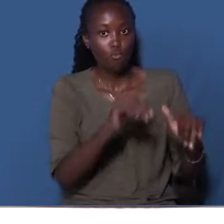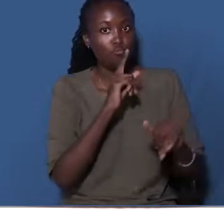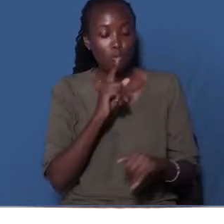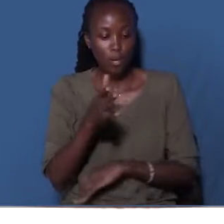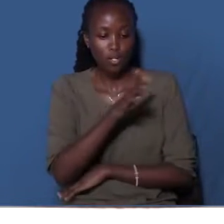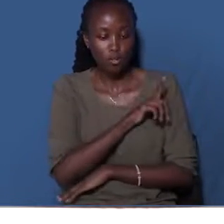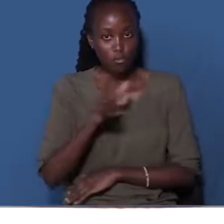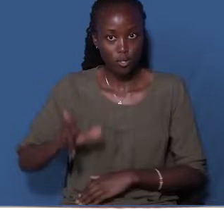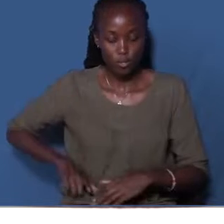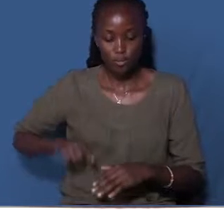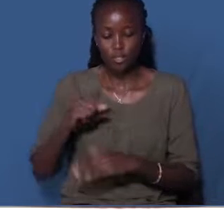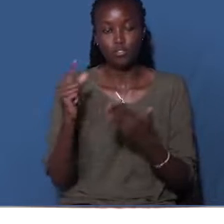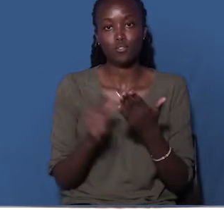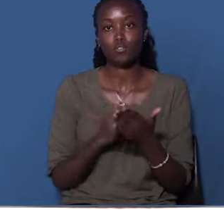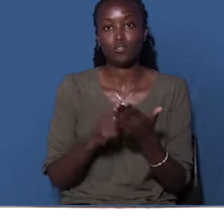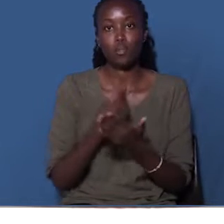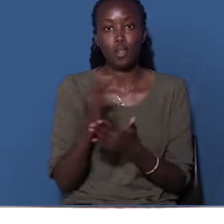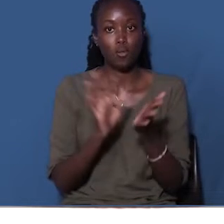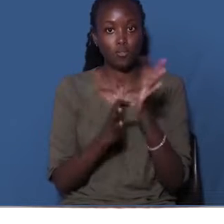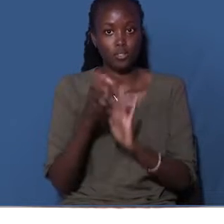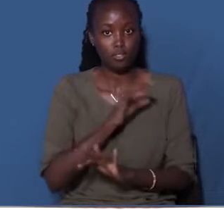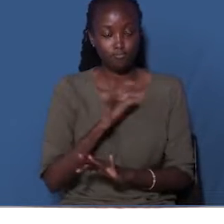And this is the gospel of Christ.